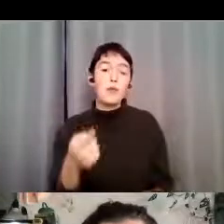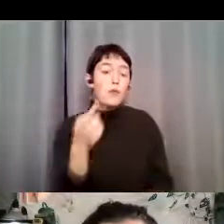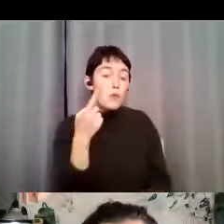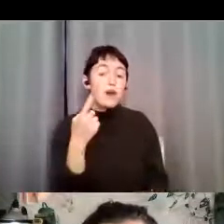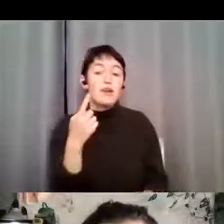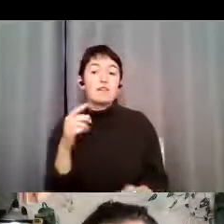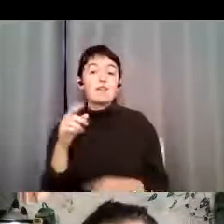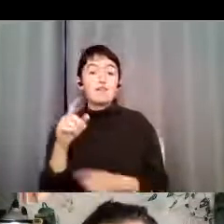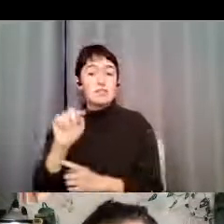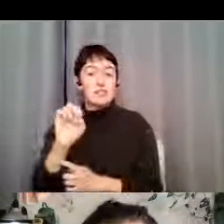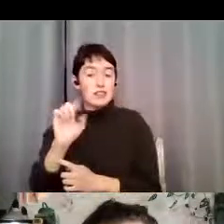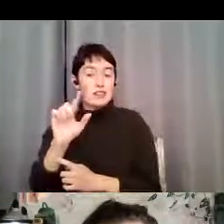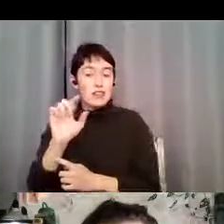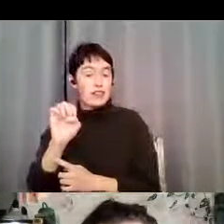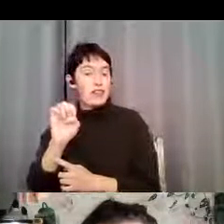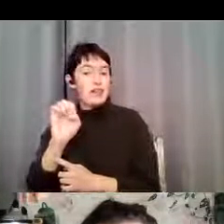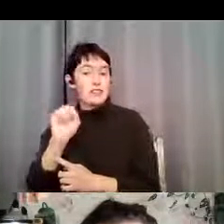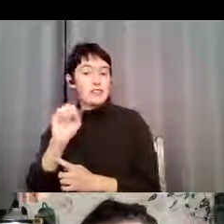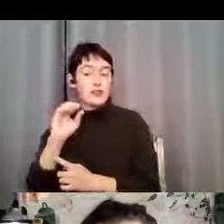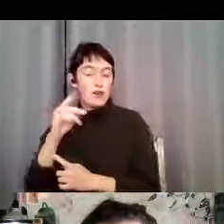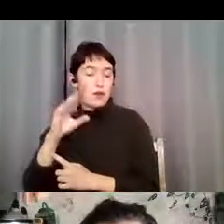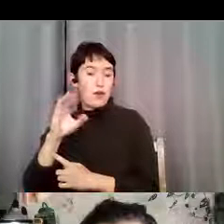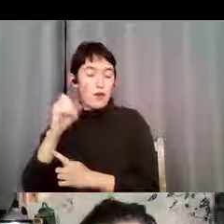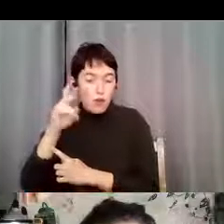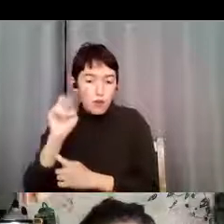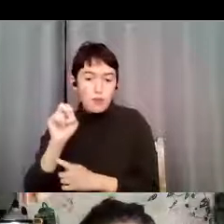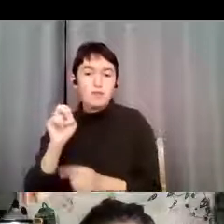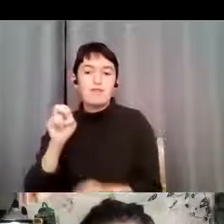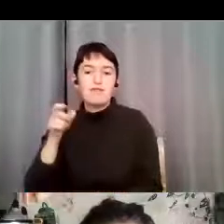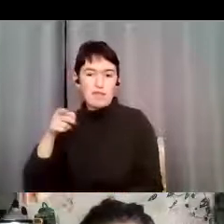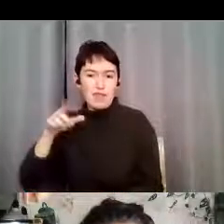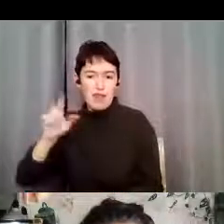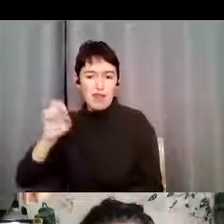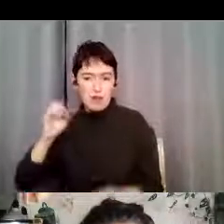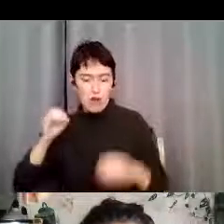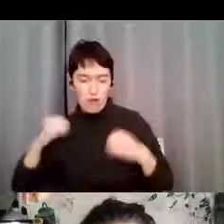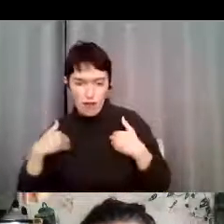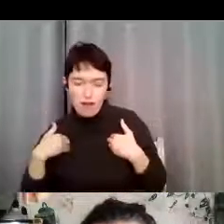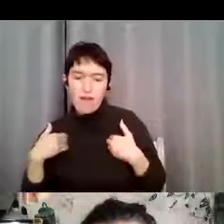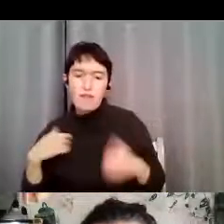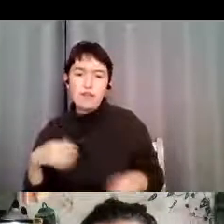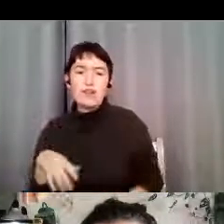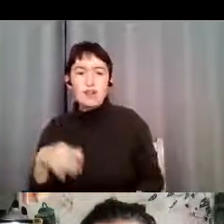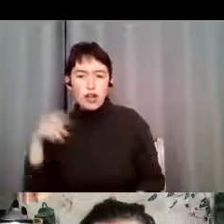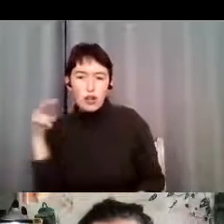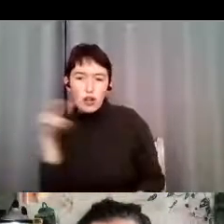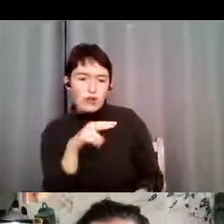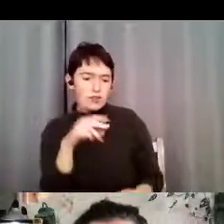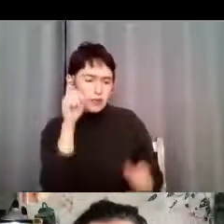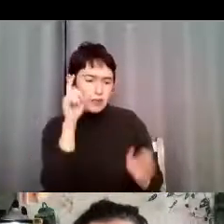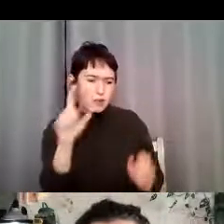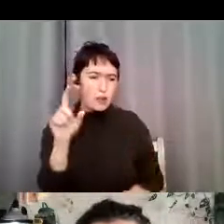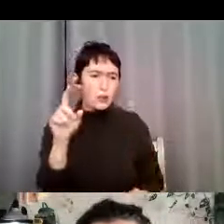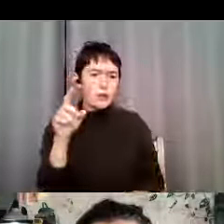the moon and sees not the light that we see with our regular eyes, but it sees how hot